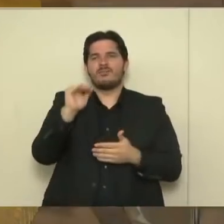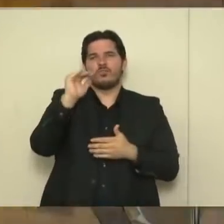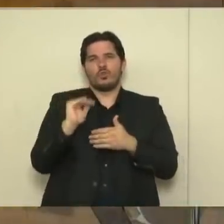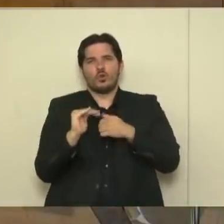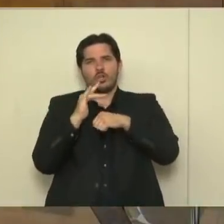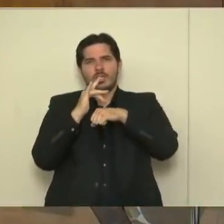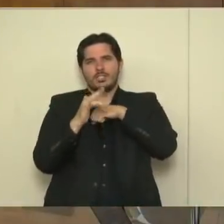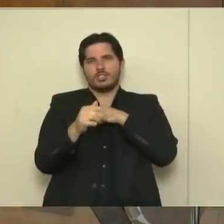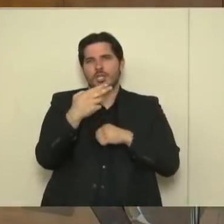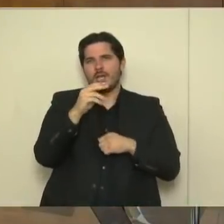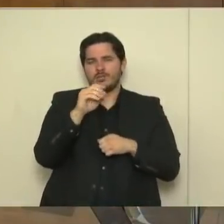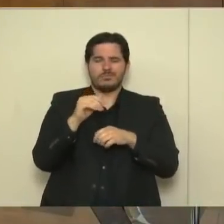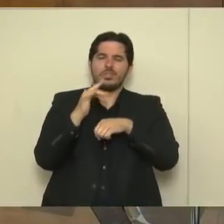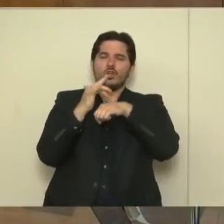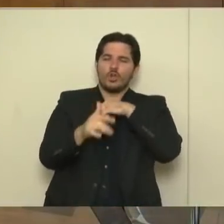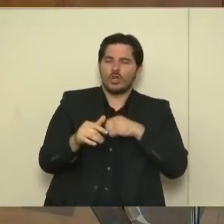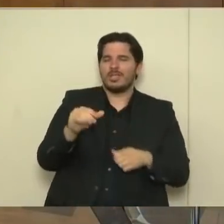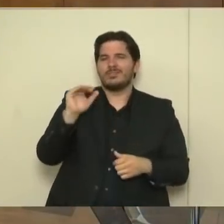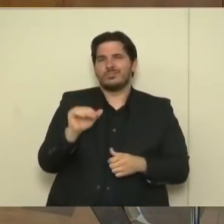on.